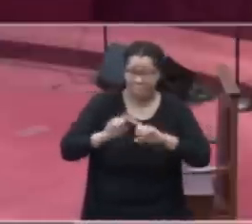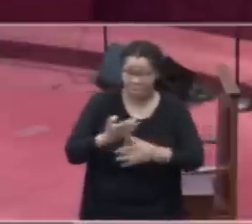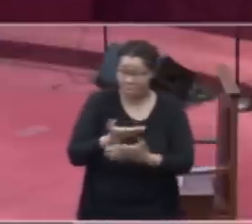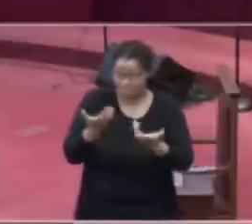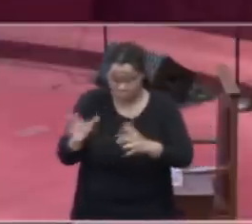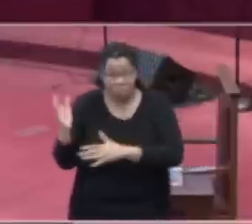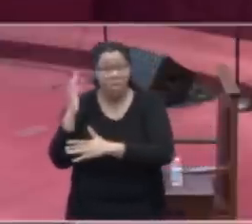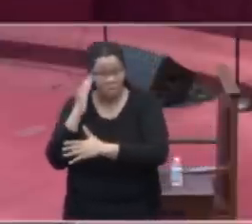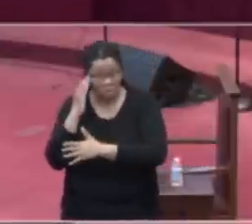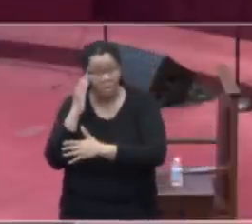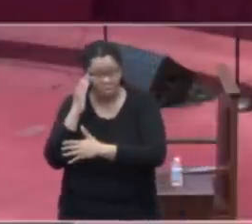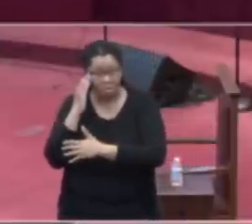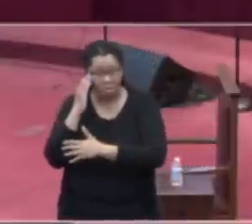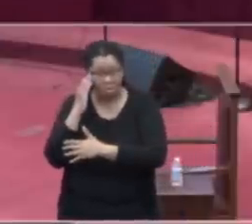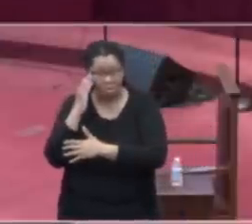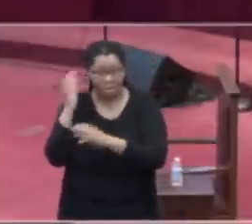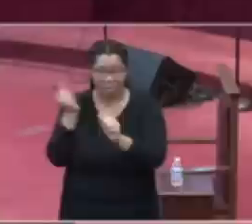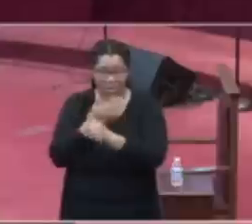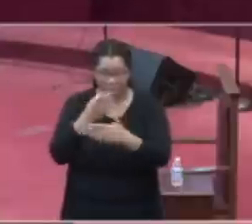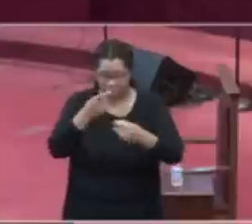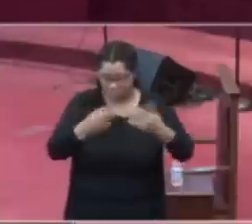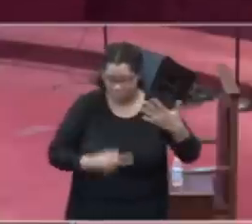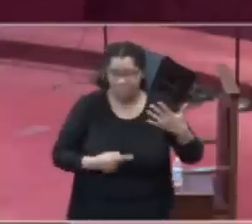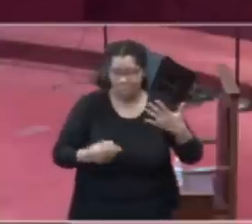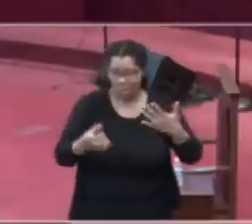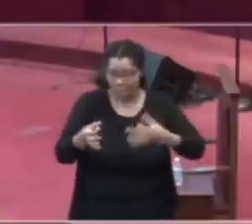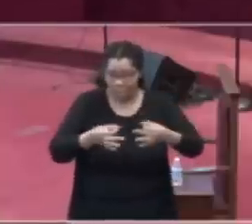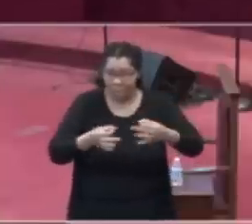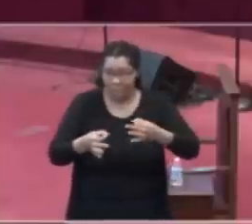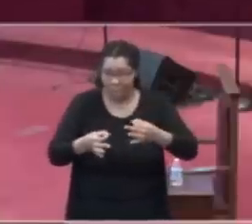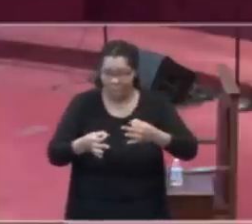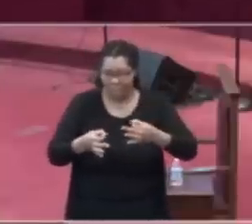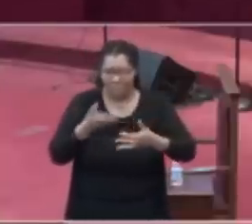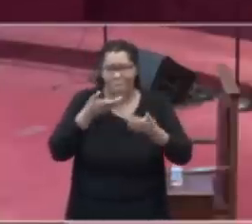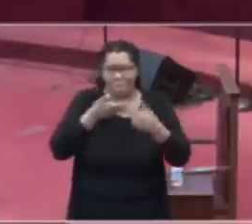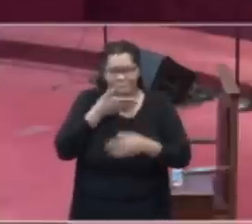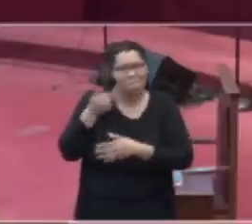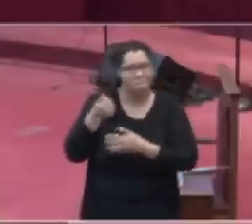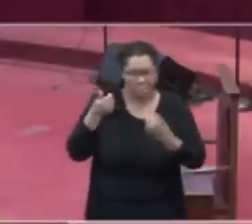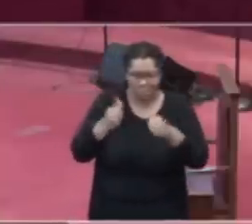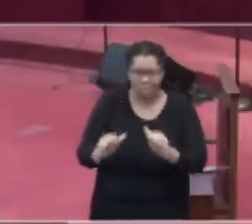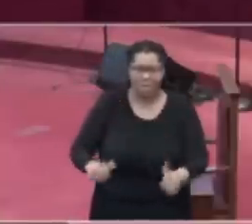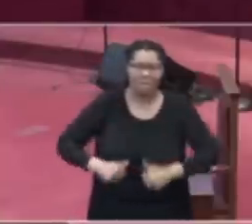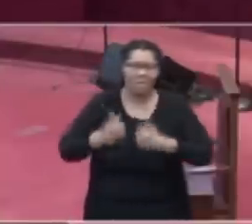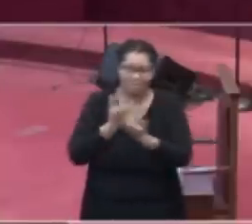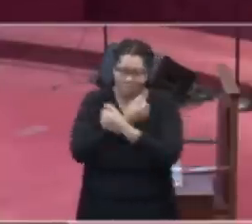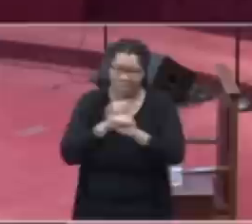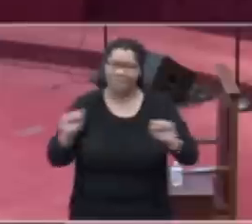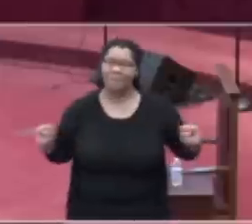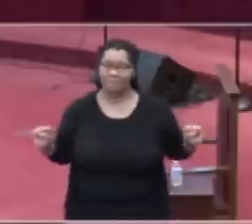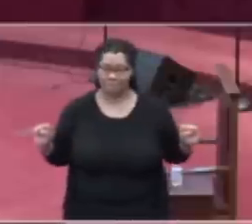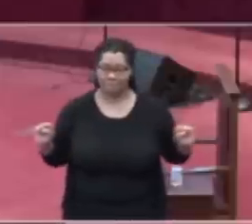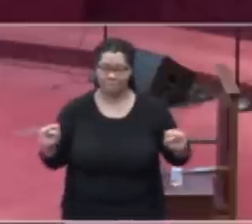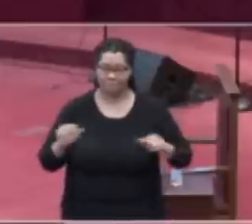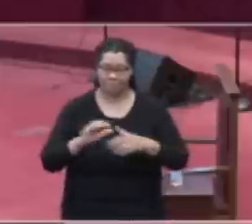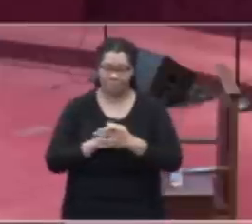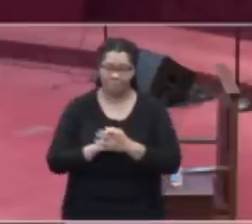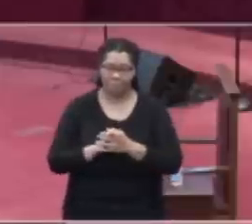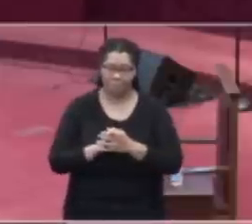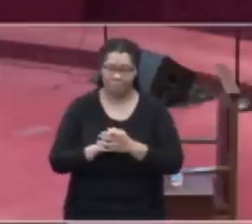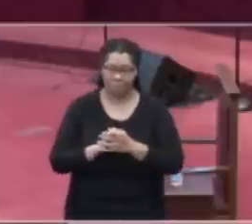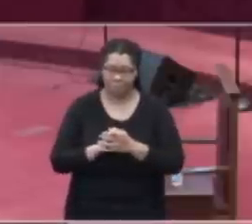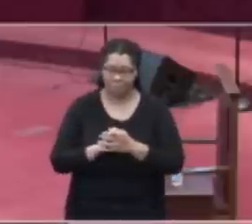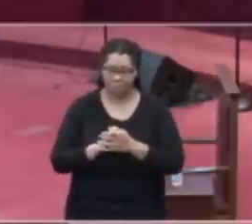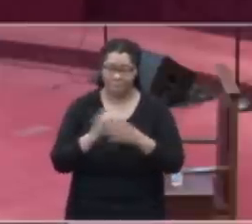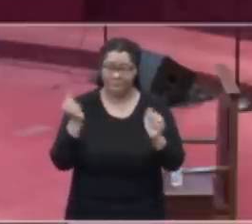know, all the things that I've just mentioned, do your best to live a saved life. In fact, view it